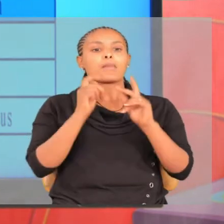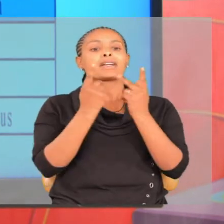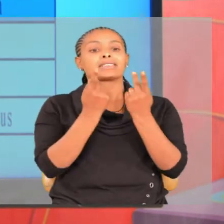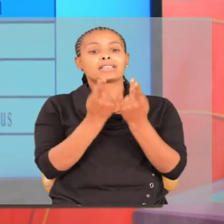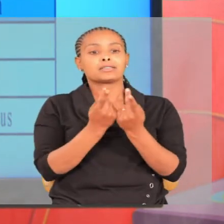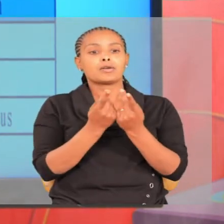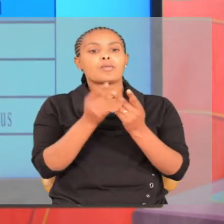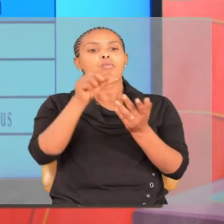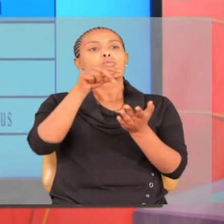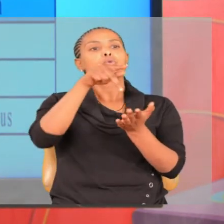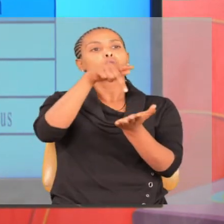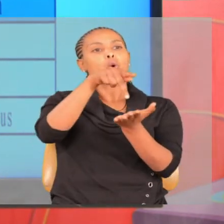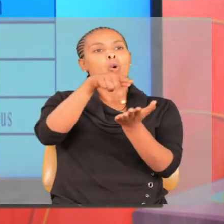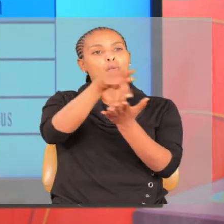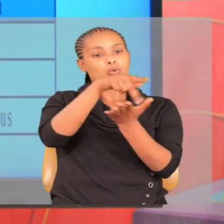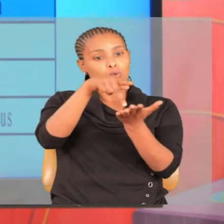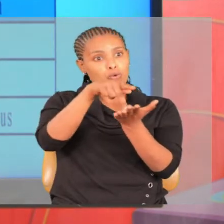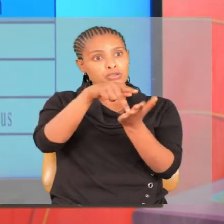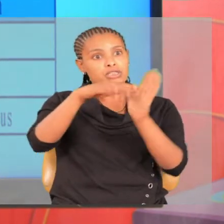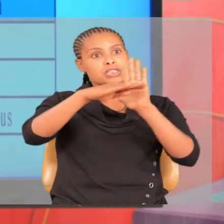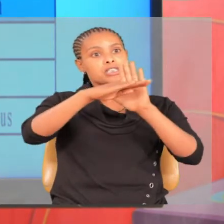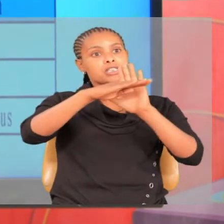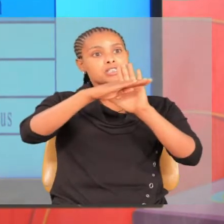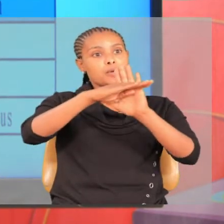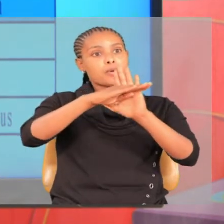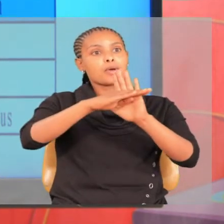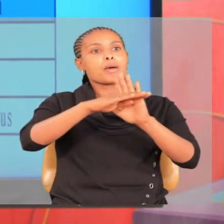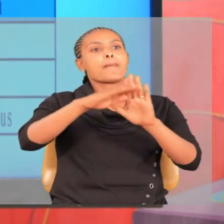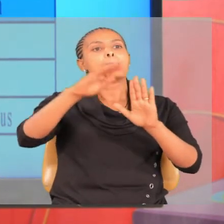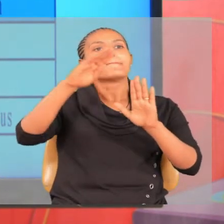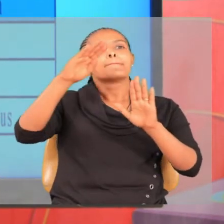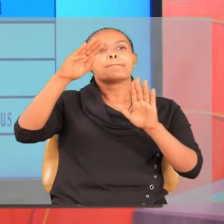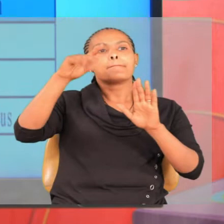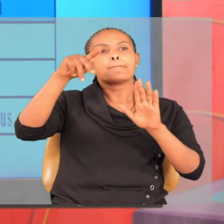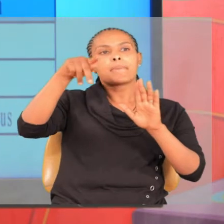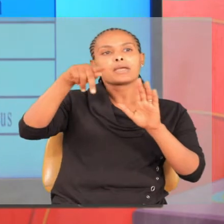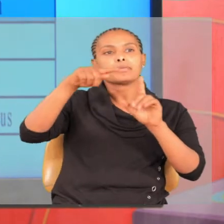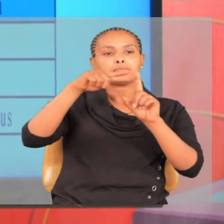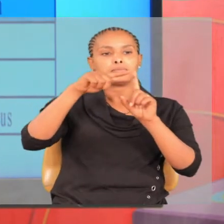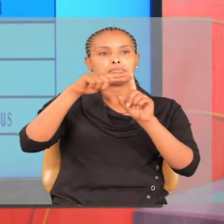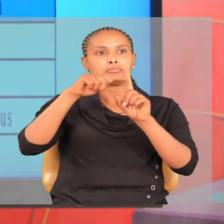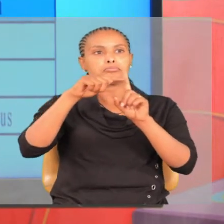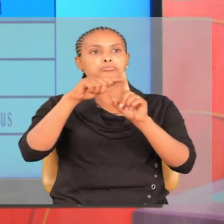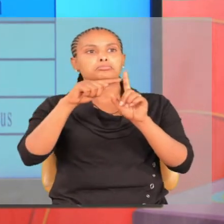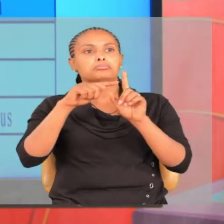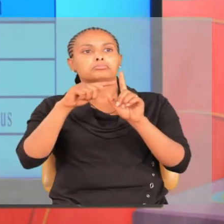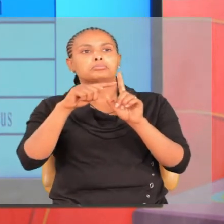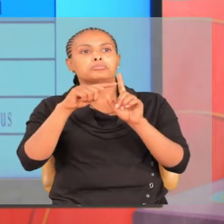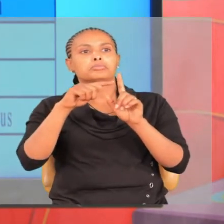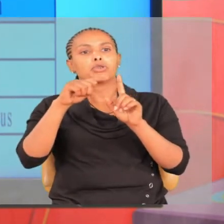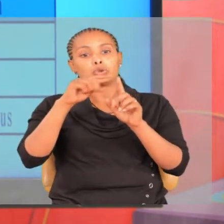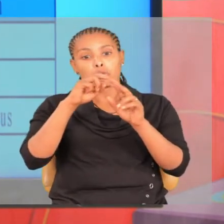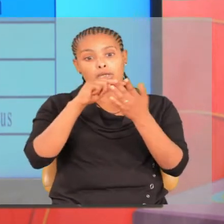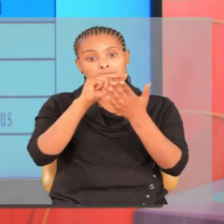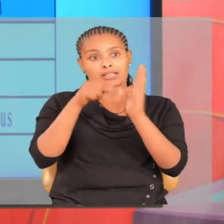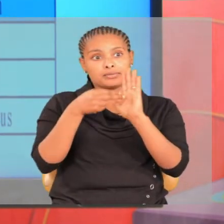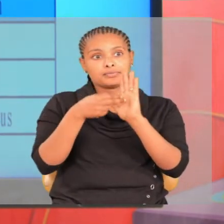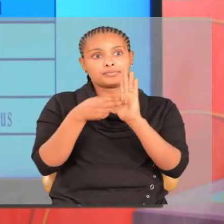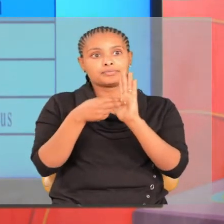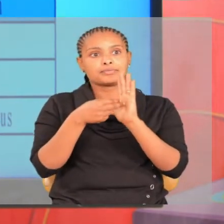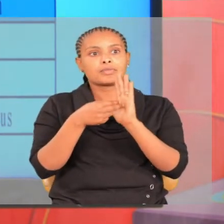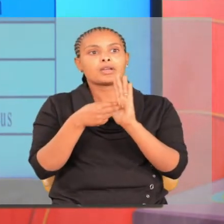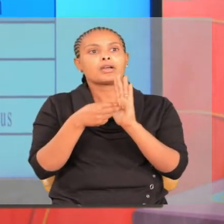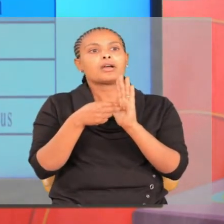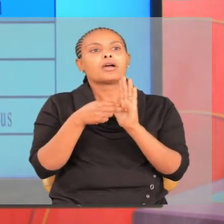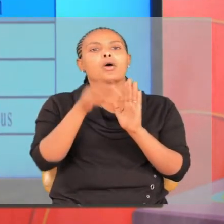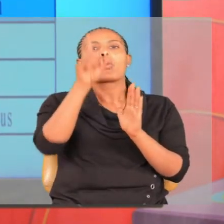Particle proton, symbol P+, relative mass in atomic mass units. Note